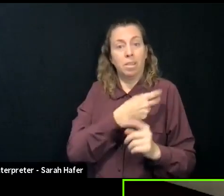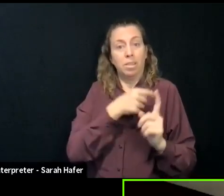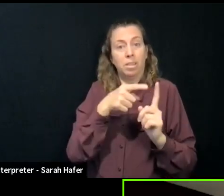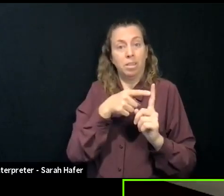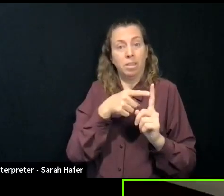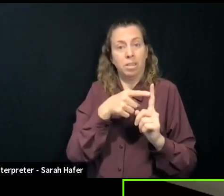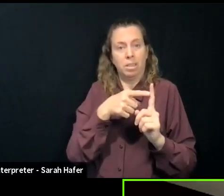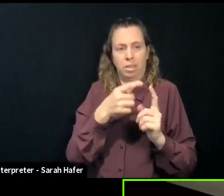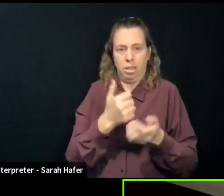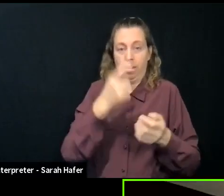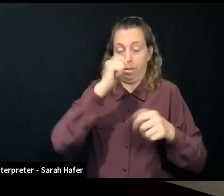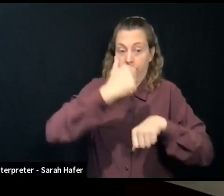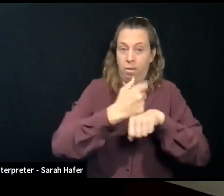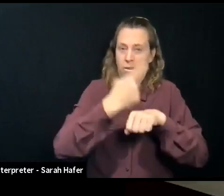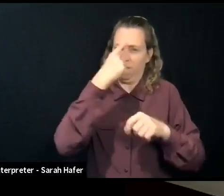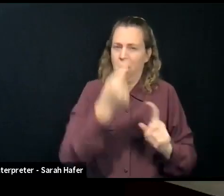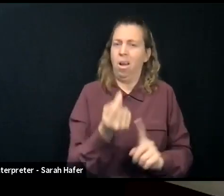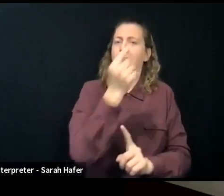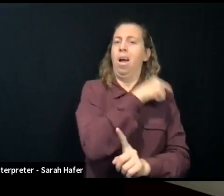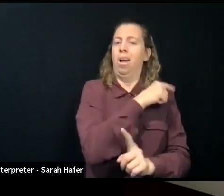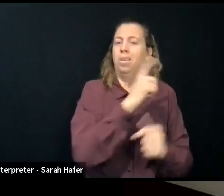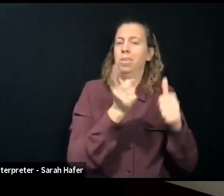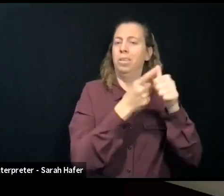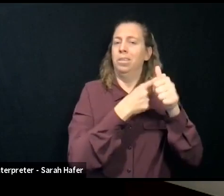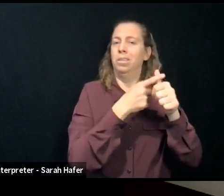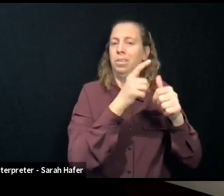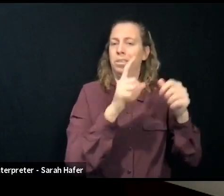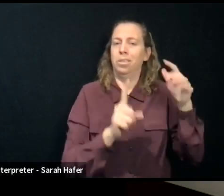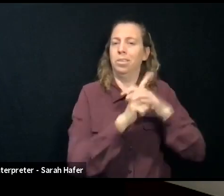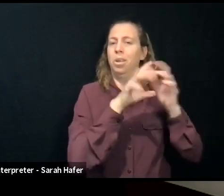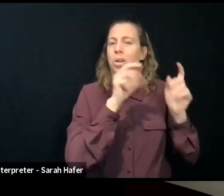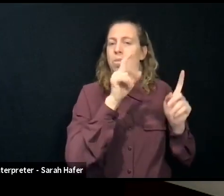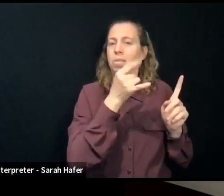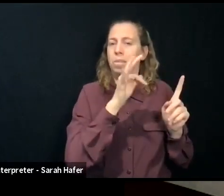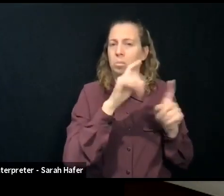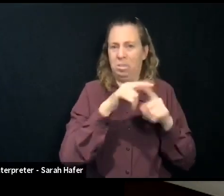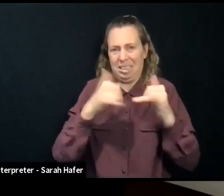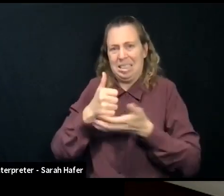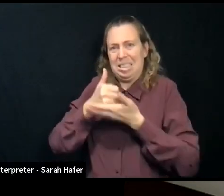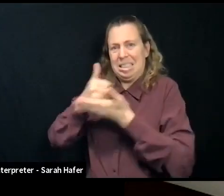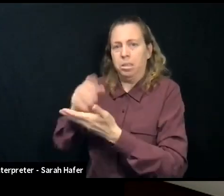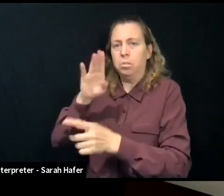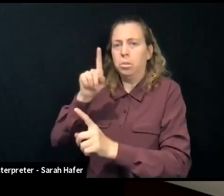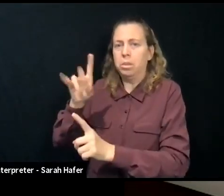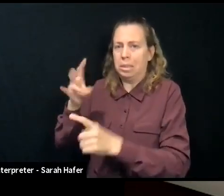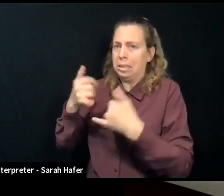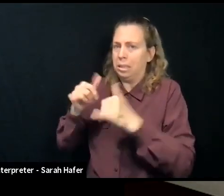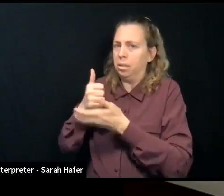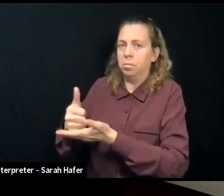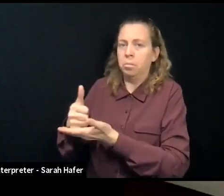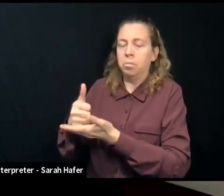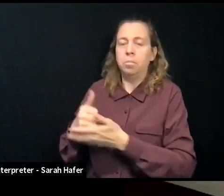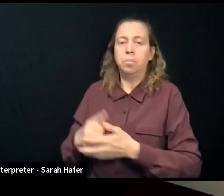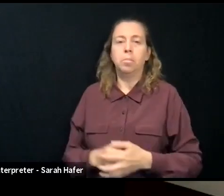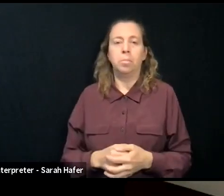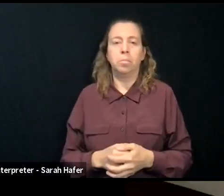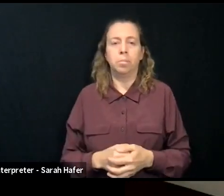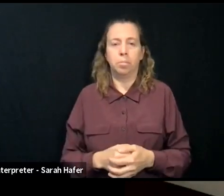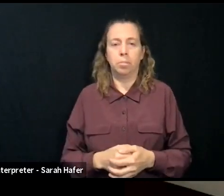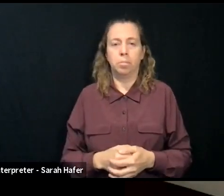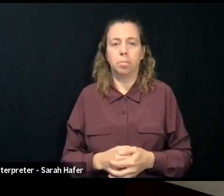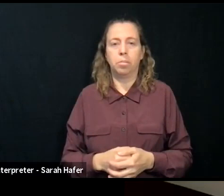really good point. Our next question is from Dina. How many variants are circulating in Oregon? And do we know if the vaccine covers